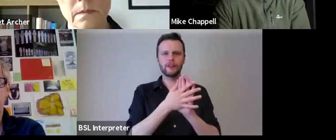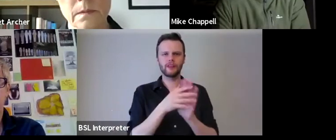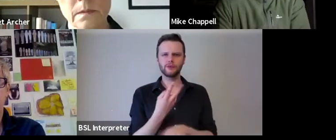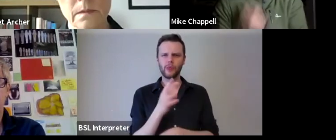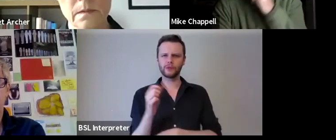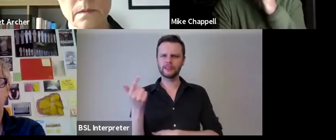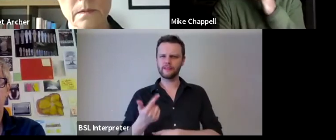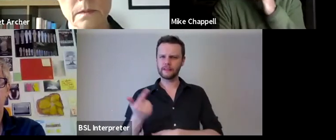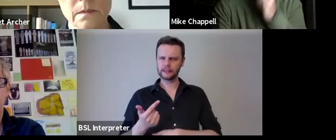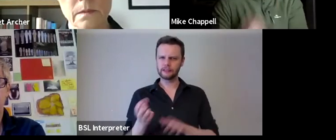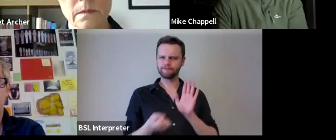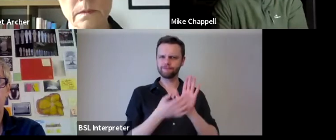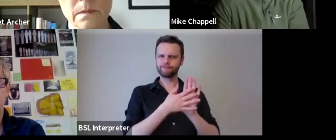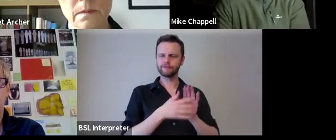guess,